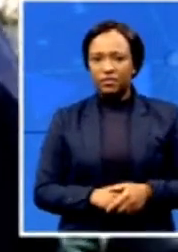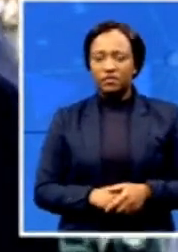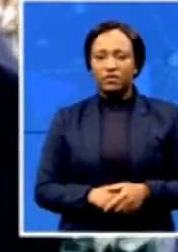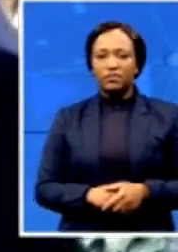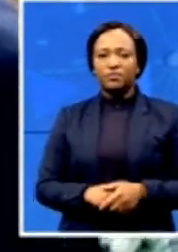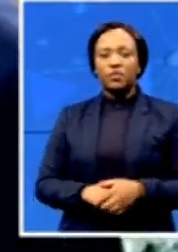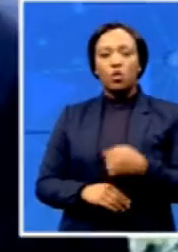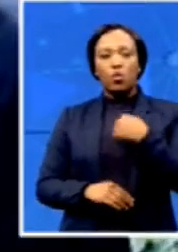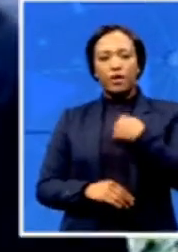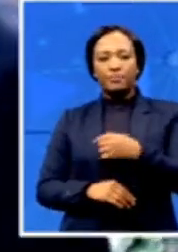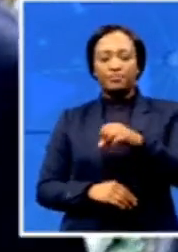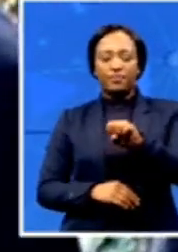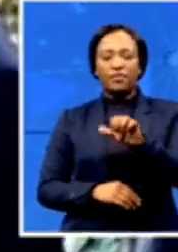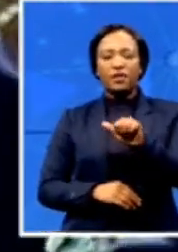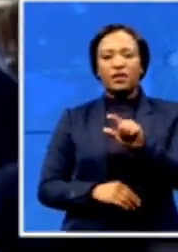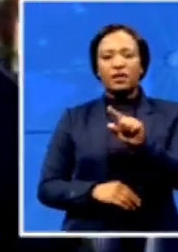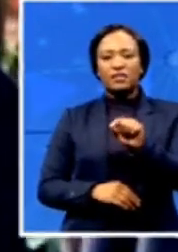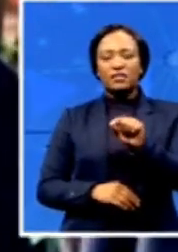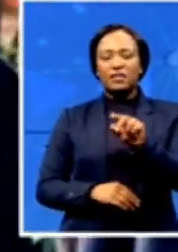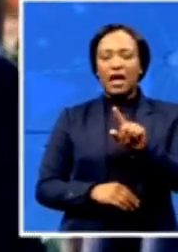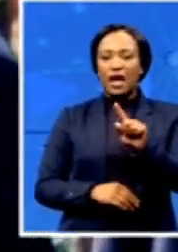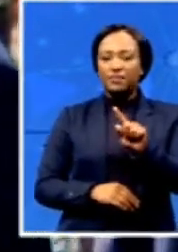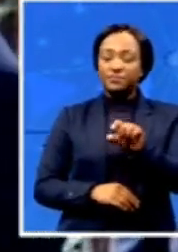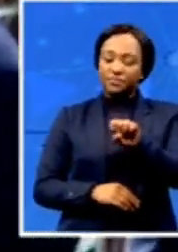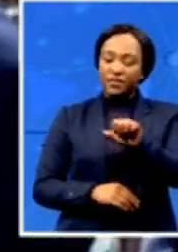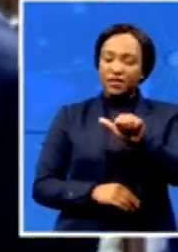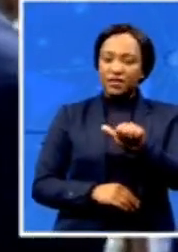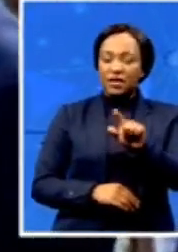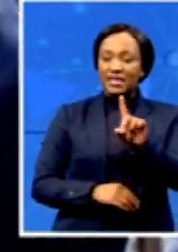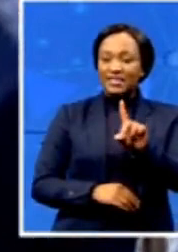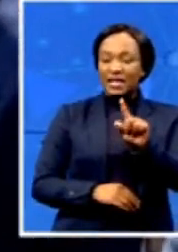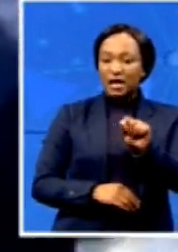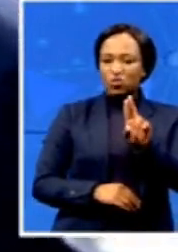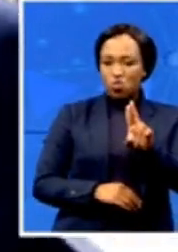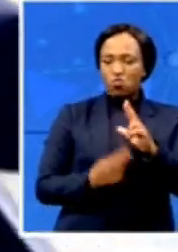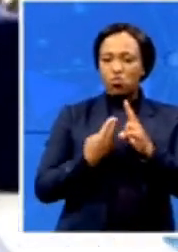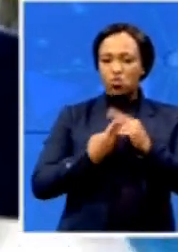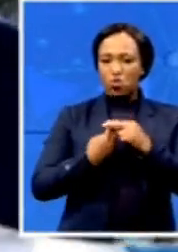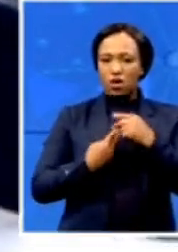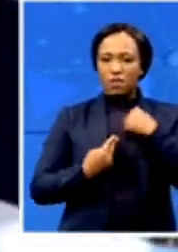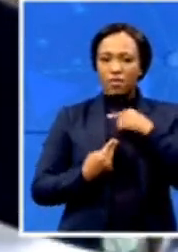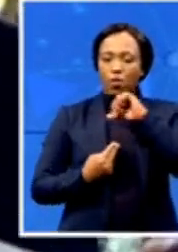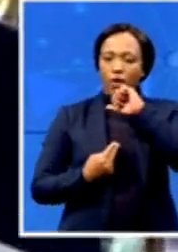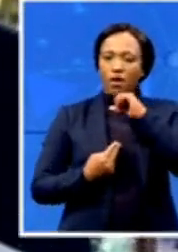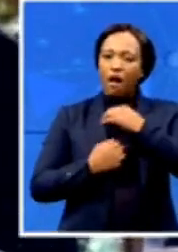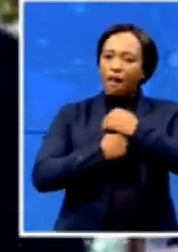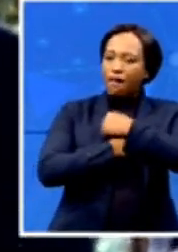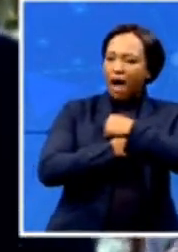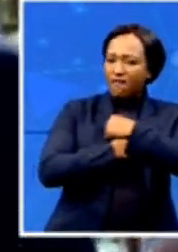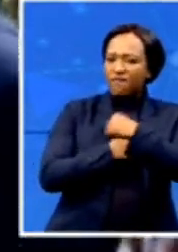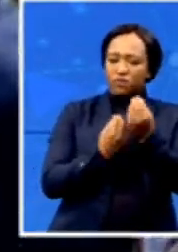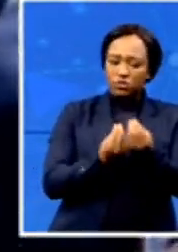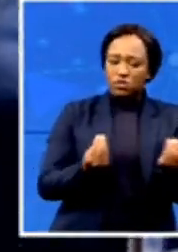an impact in the society. We must not only love the kids only when they are in front of us in the classroom. We connect with